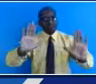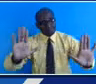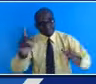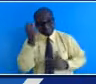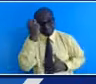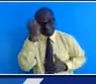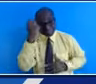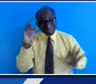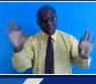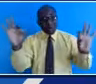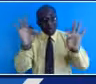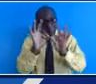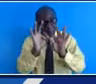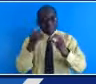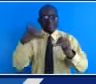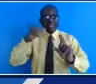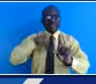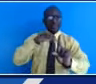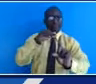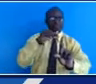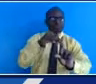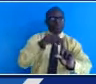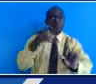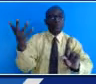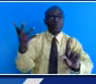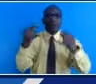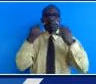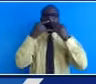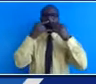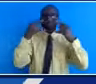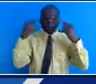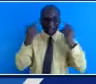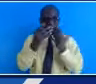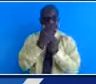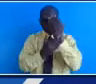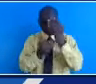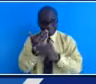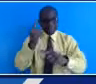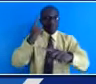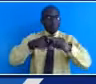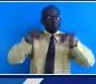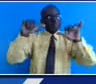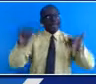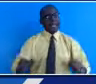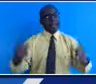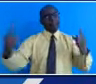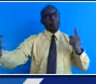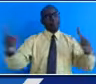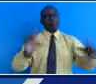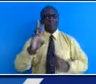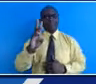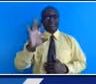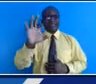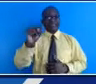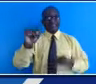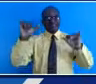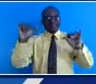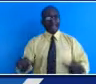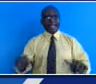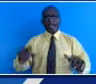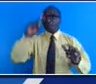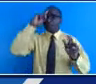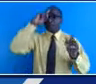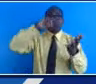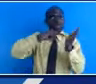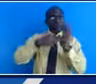I don't infect anybody that's within close quarters to me. And the social distancing you see in the room, it's not because we don't like each other. It's because we